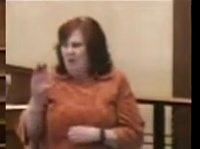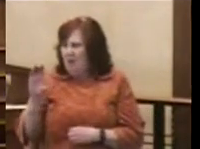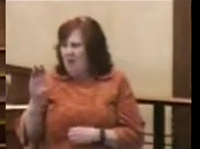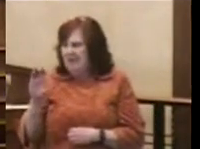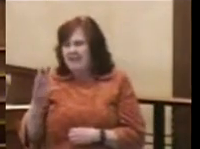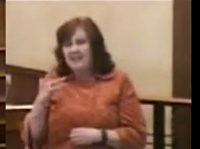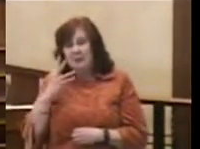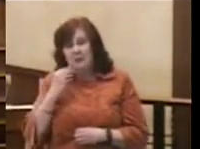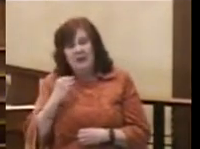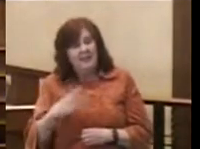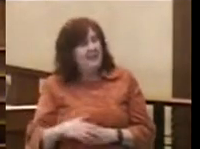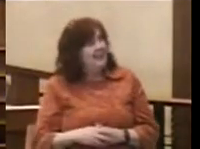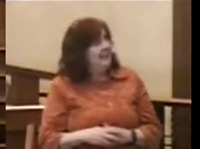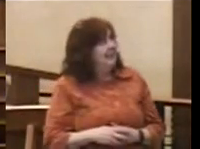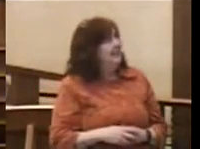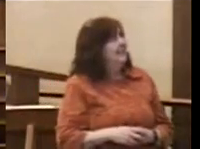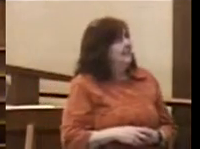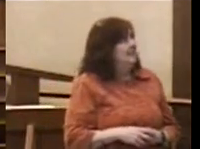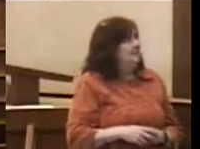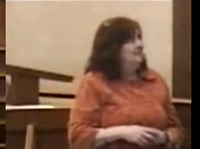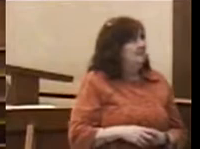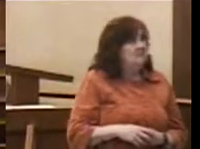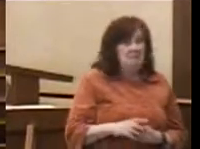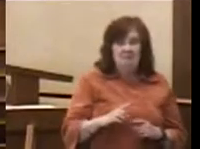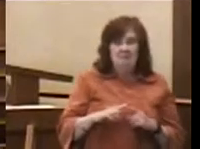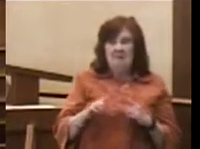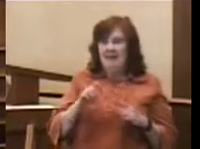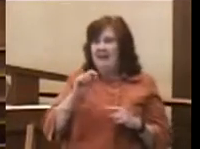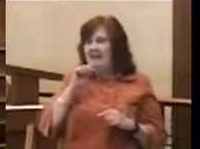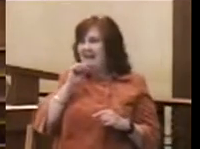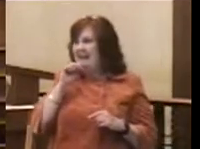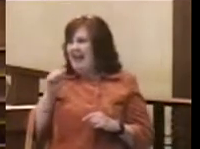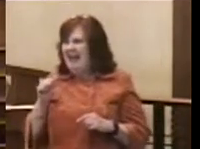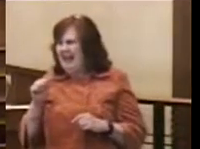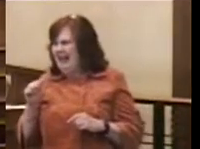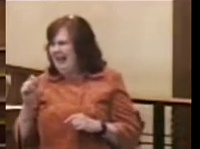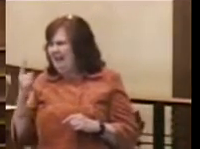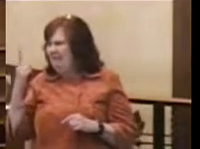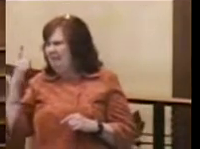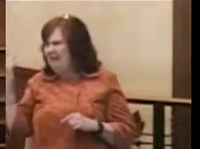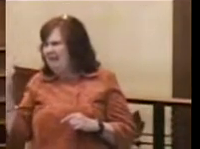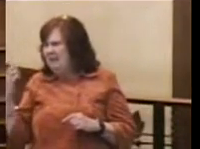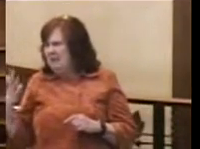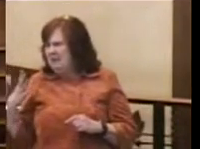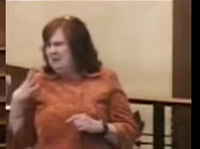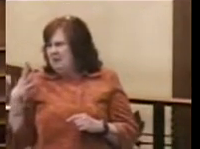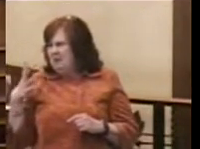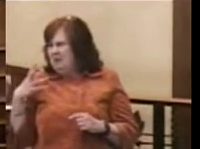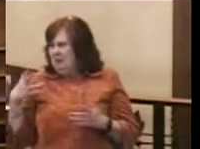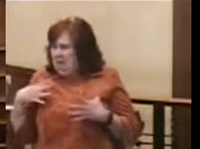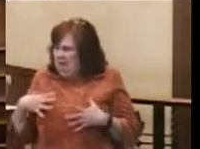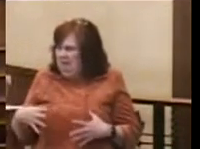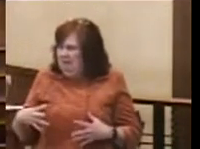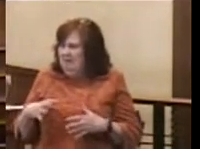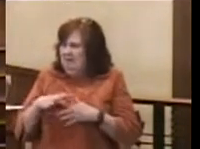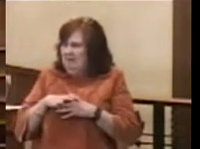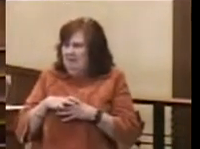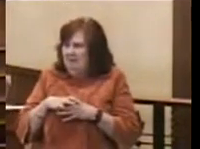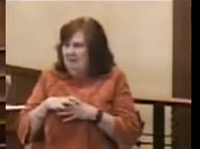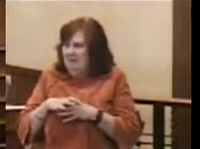rather pretty, but it is not a fashion statement. It is